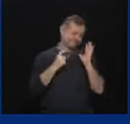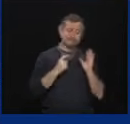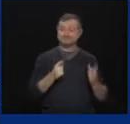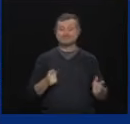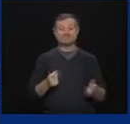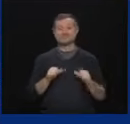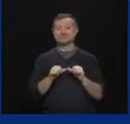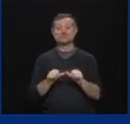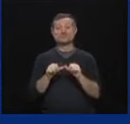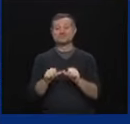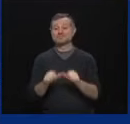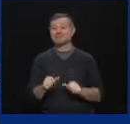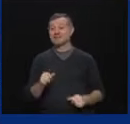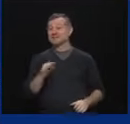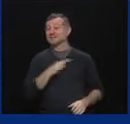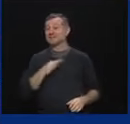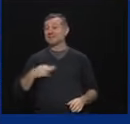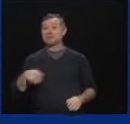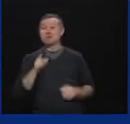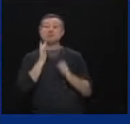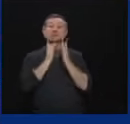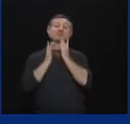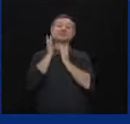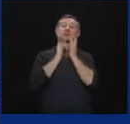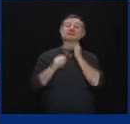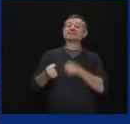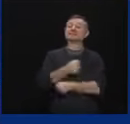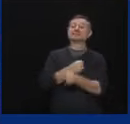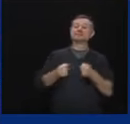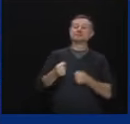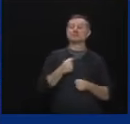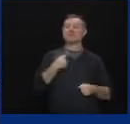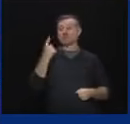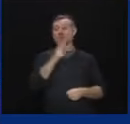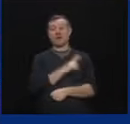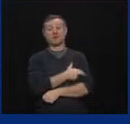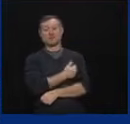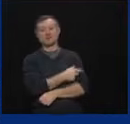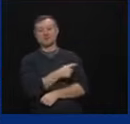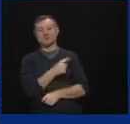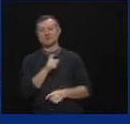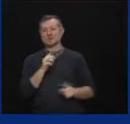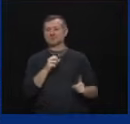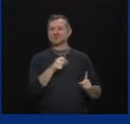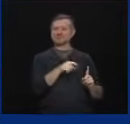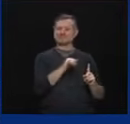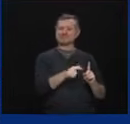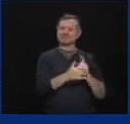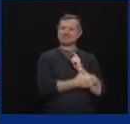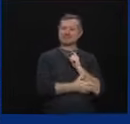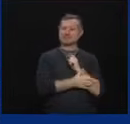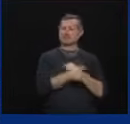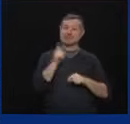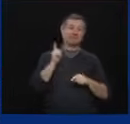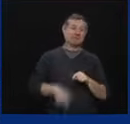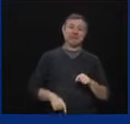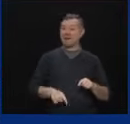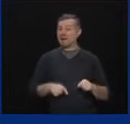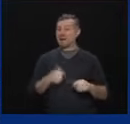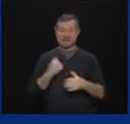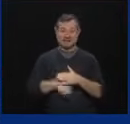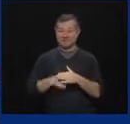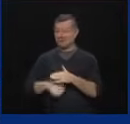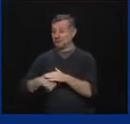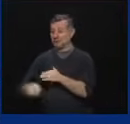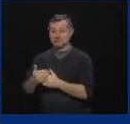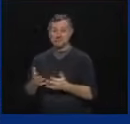had conversations. We've been alerted that there is a hospital in Lewis County that may not be able to deliver babies. I checked. Every baby is supposed to be delivered in Lewis